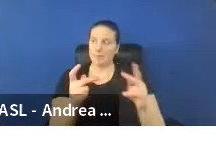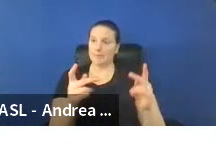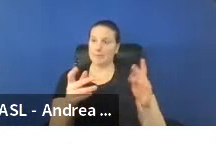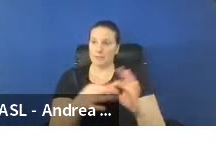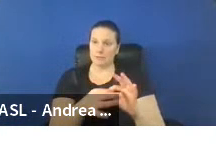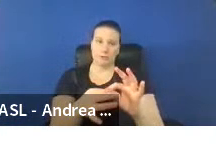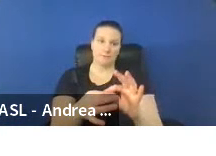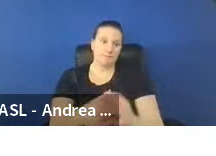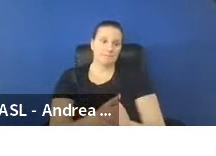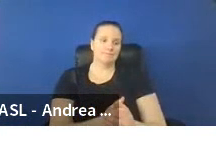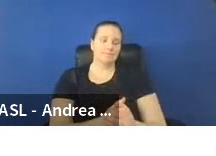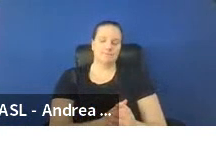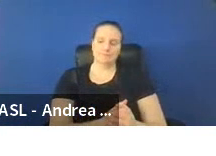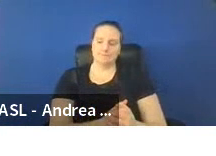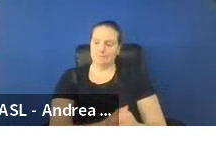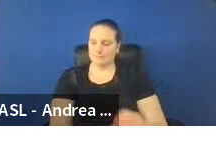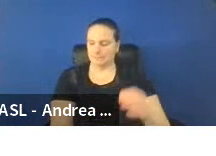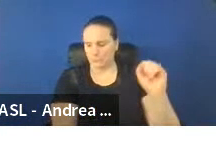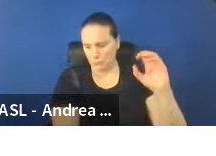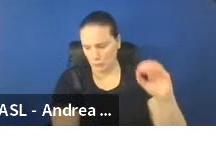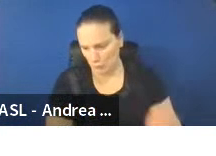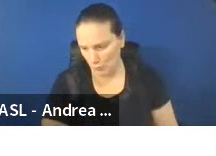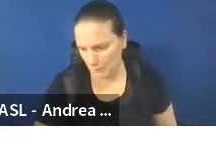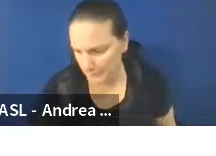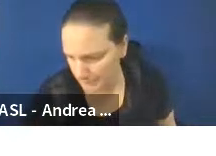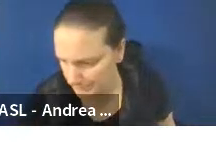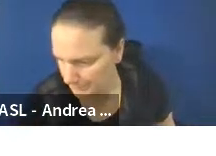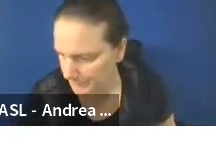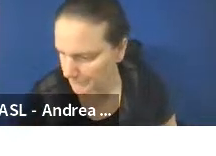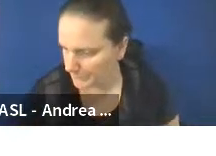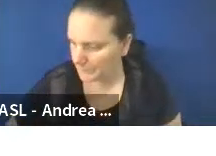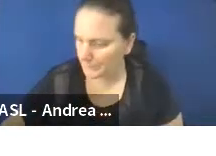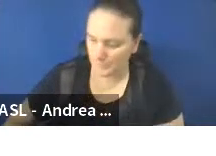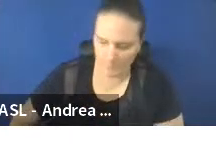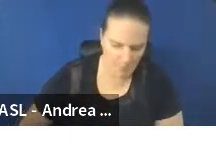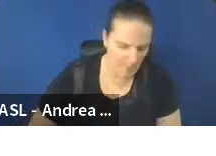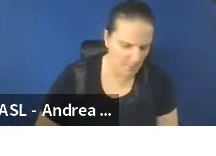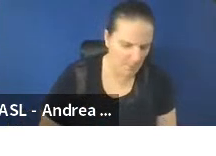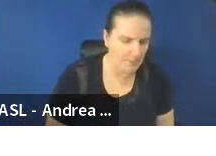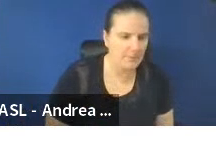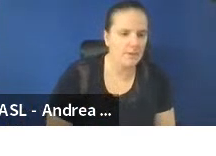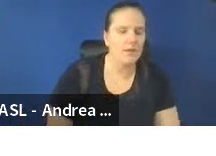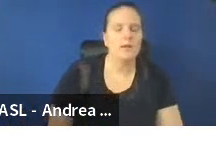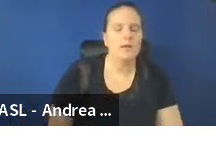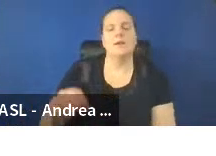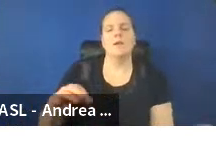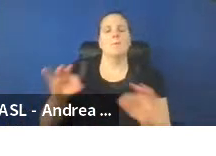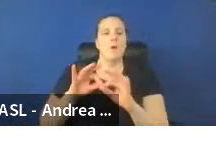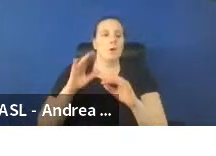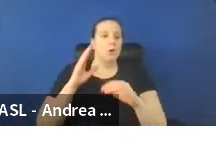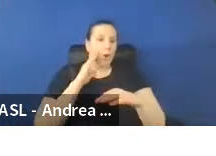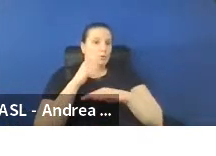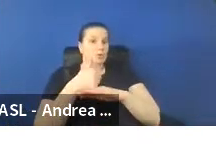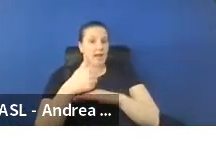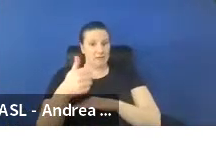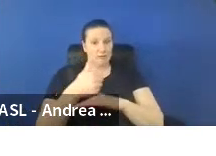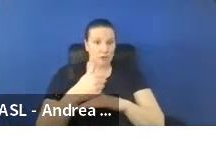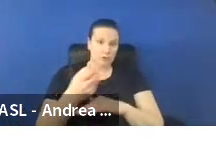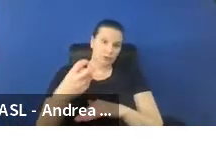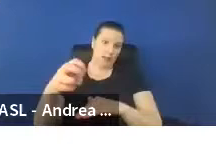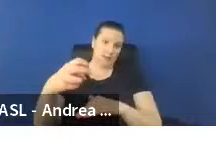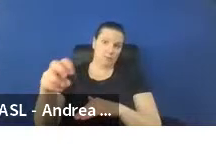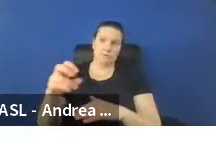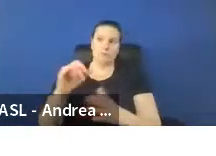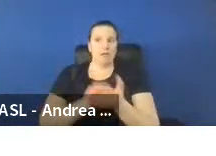connection. It's also important to note that transfers from other transit vehicles are the highest mode of access for all